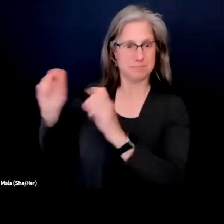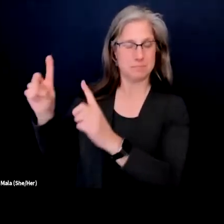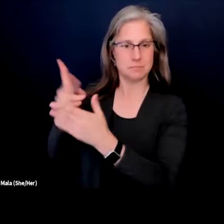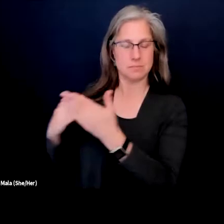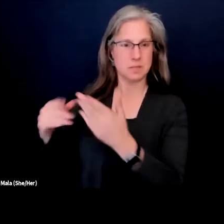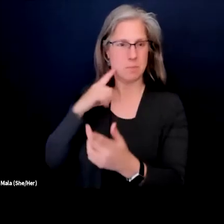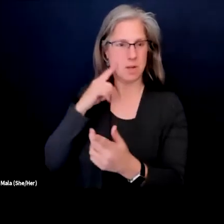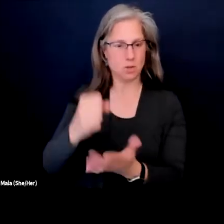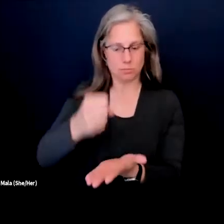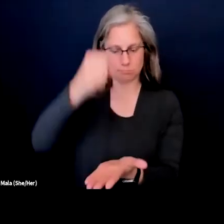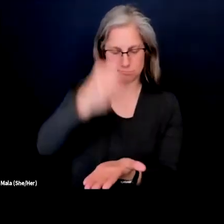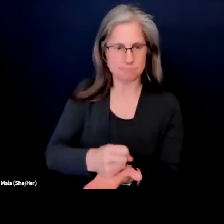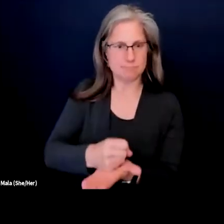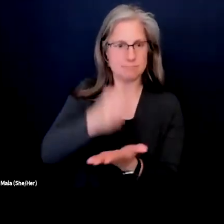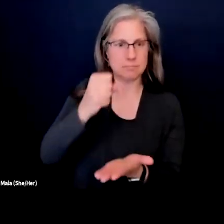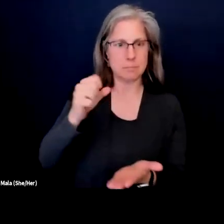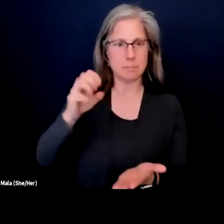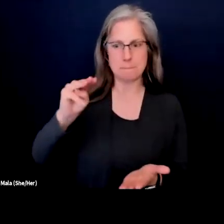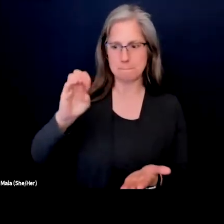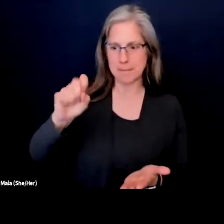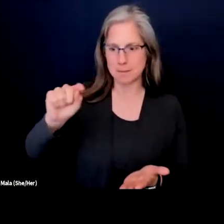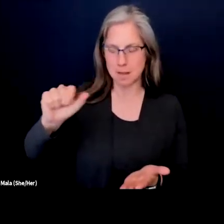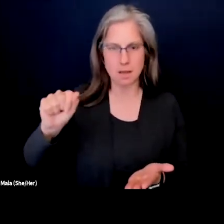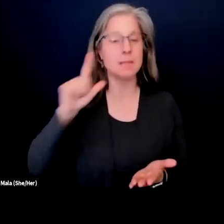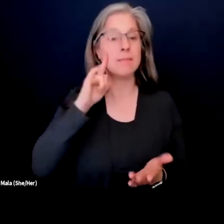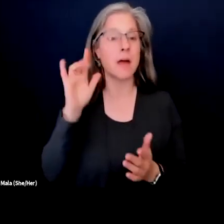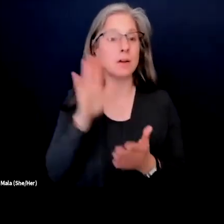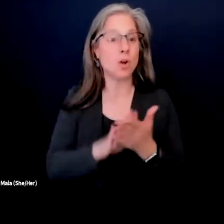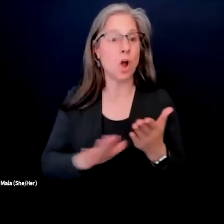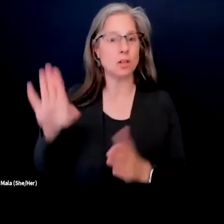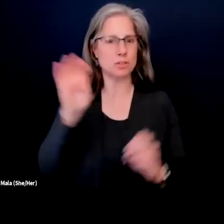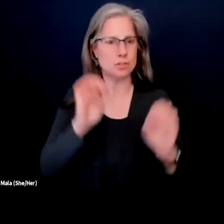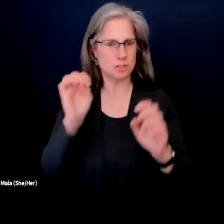the ideological concept and experiment you will throw